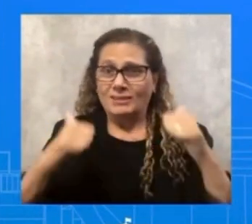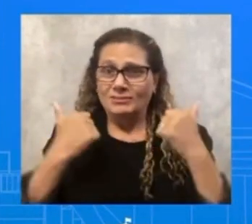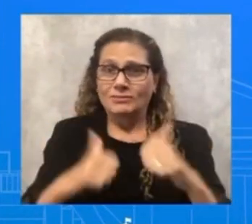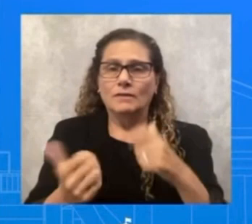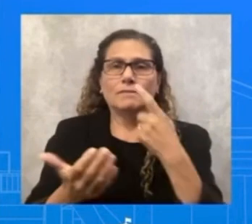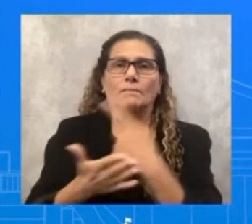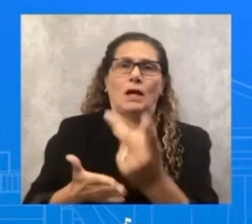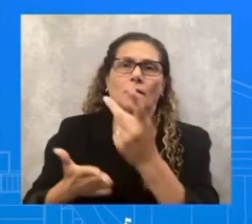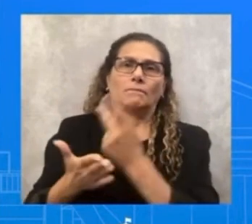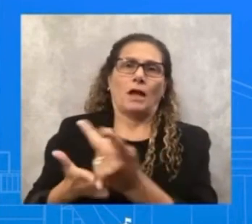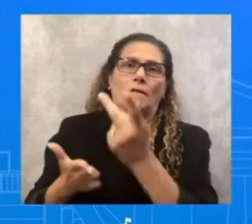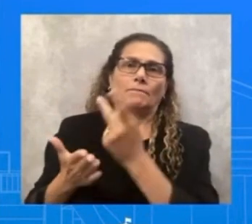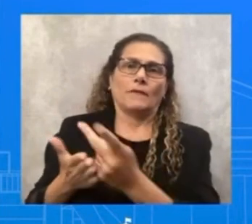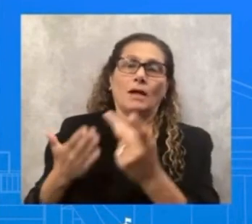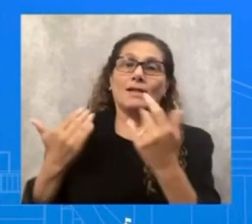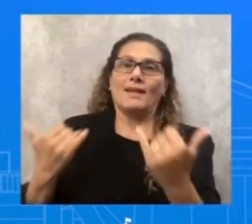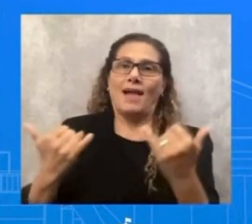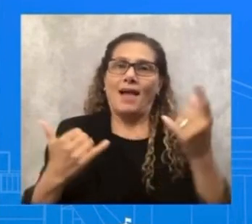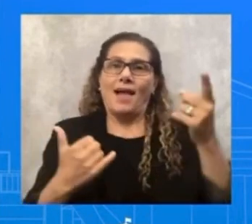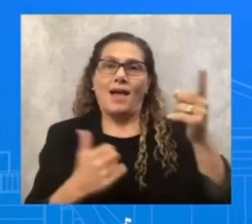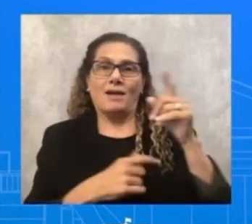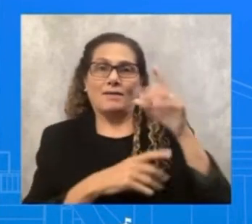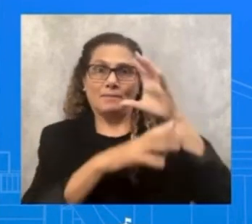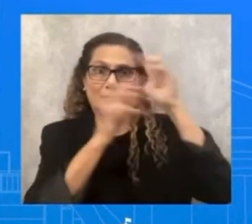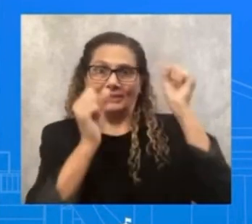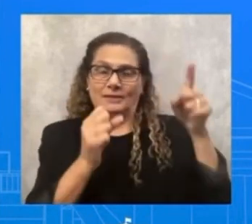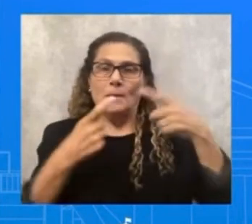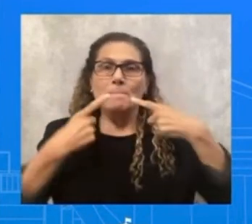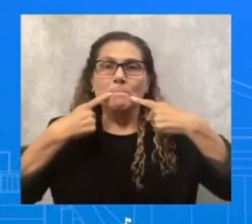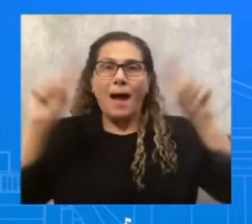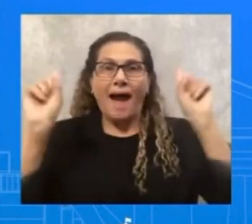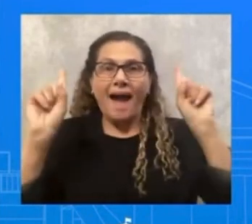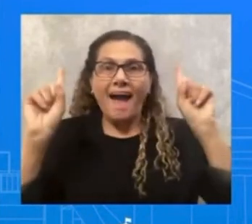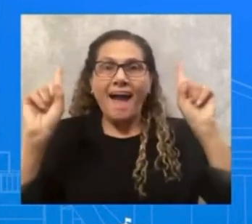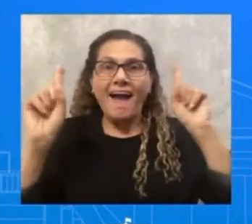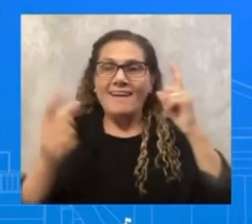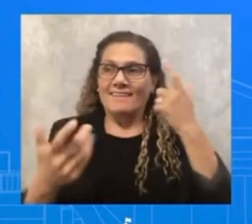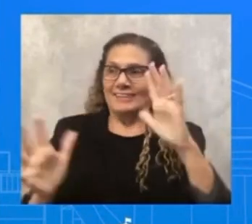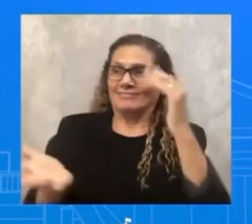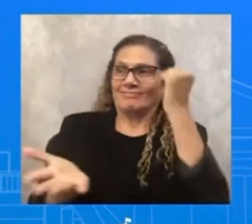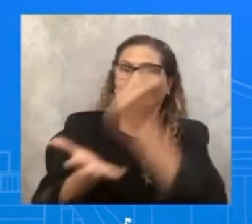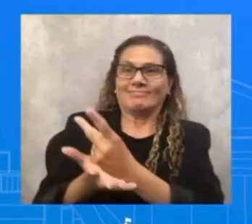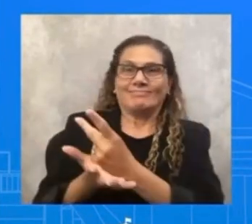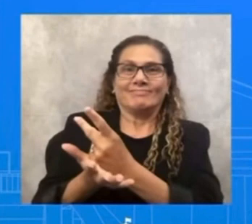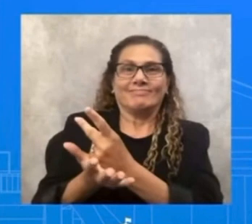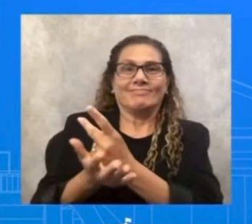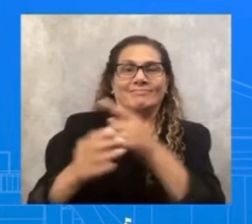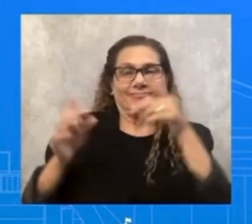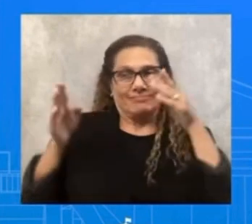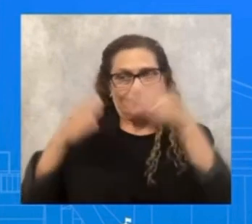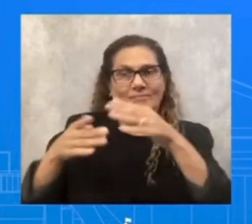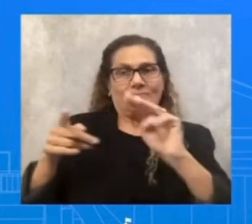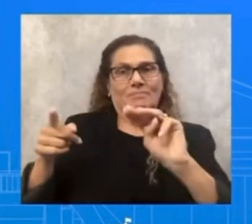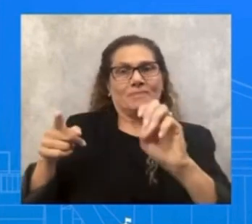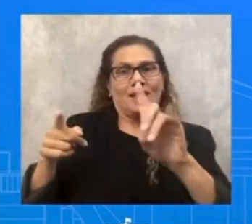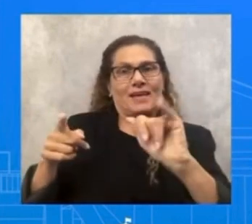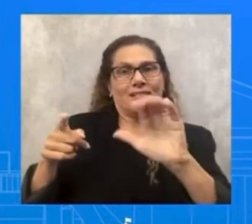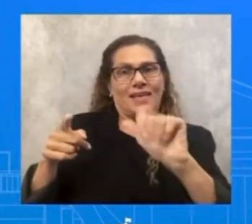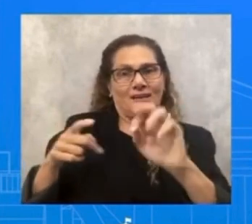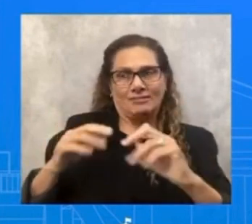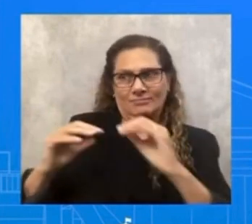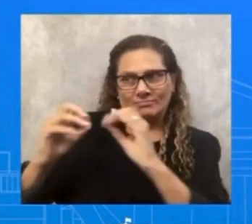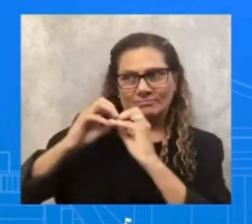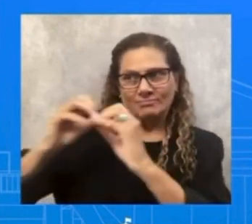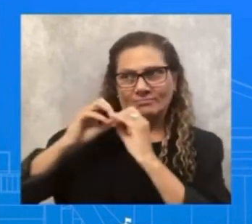the Congress for the first time to ensure that we have Medicare drug negotiation. These prices are a big component of